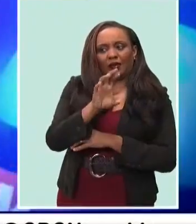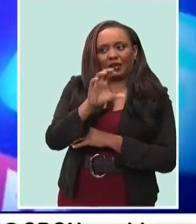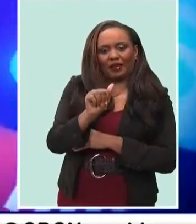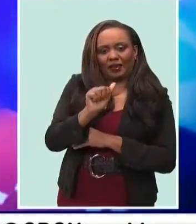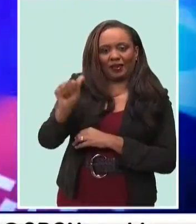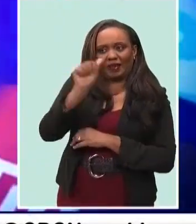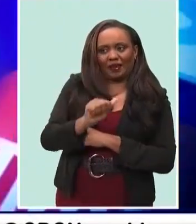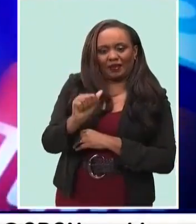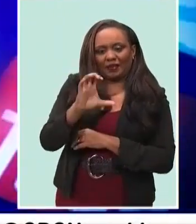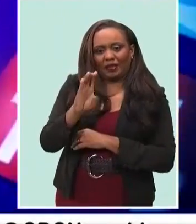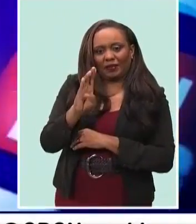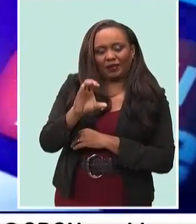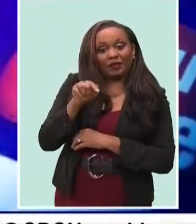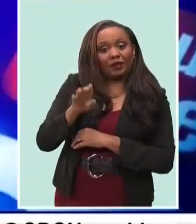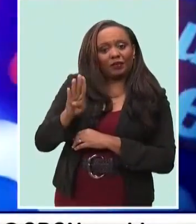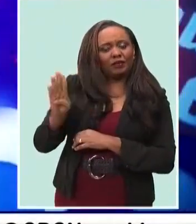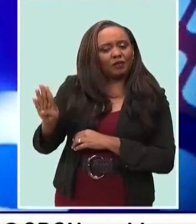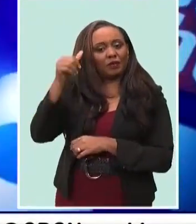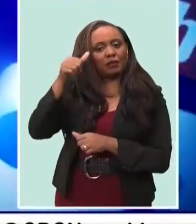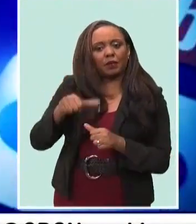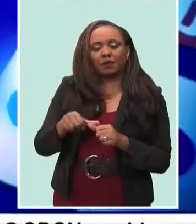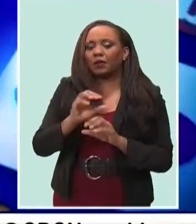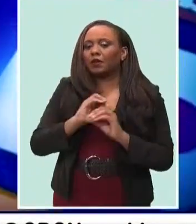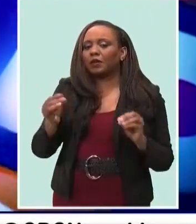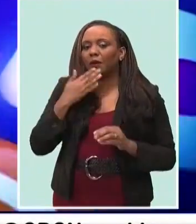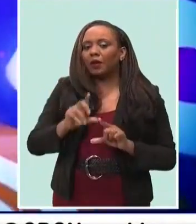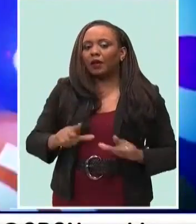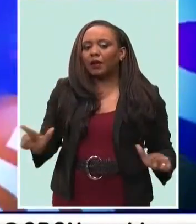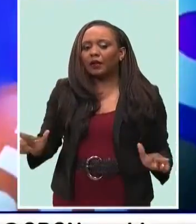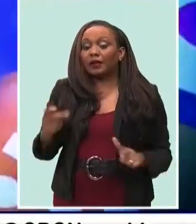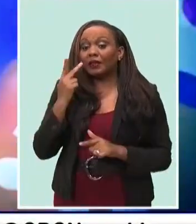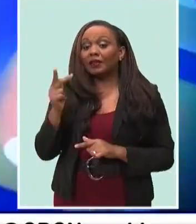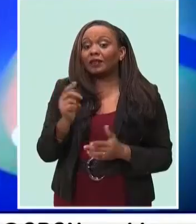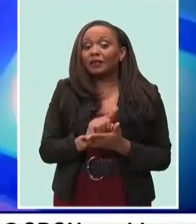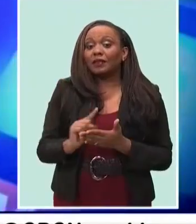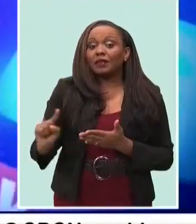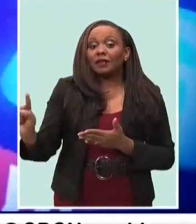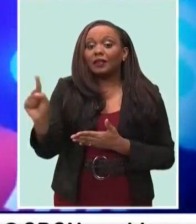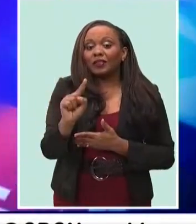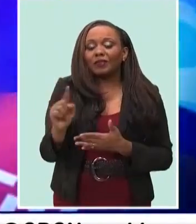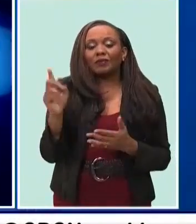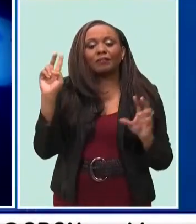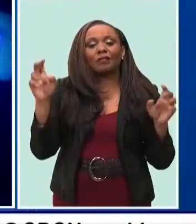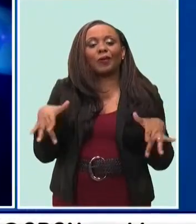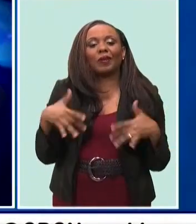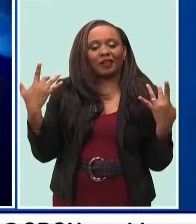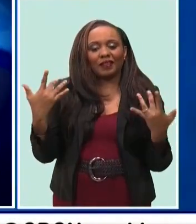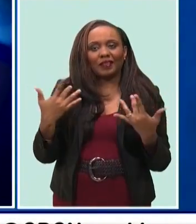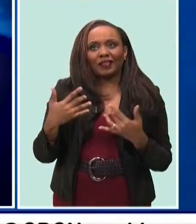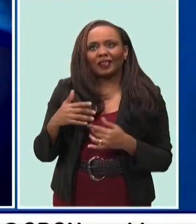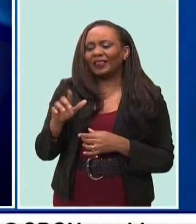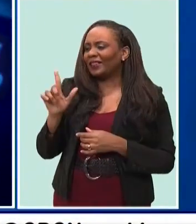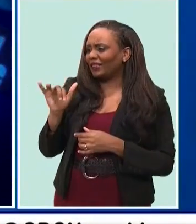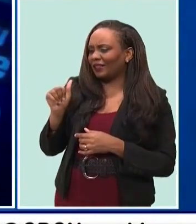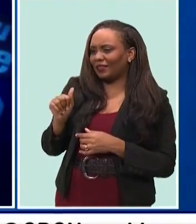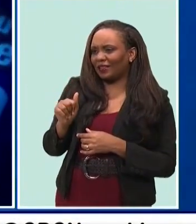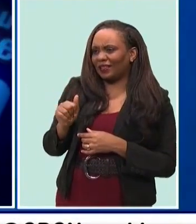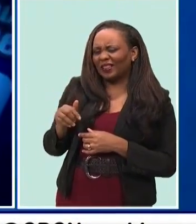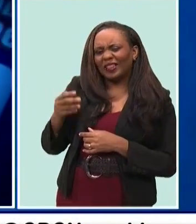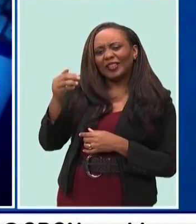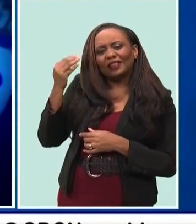nca@cbc.bb. Remember to keep your comments clean. And we'll see you next week for another look at What's Trending. Lisa, how about young